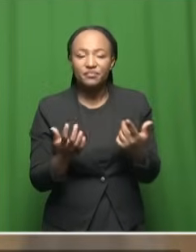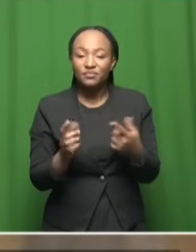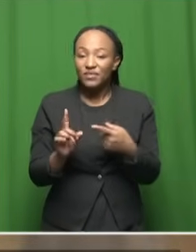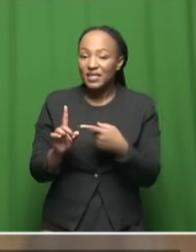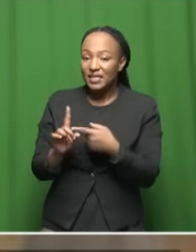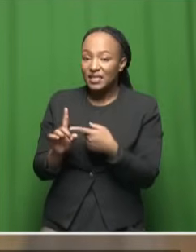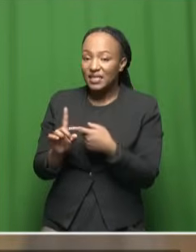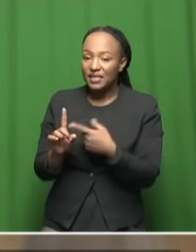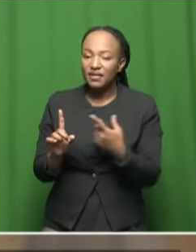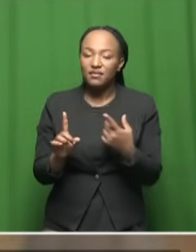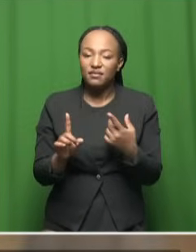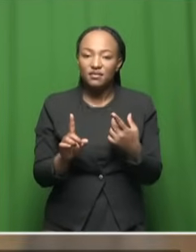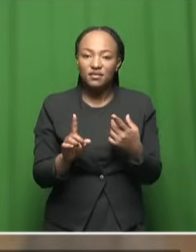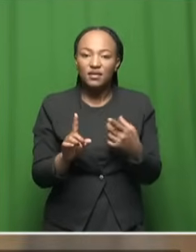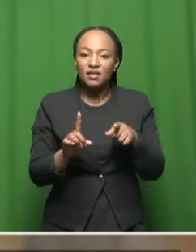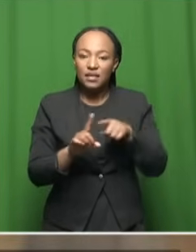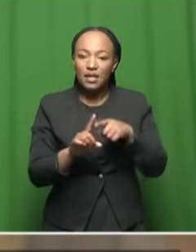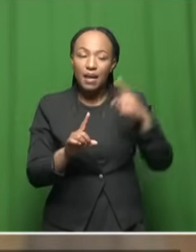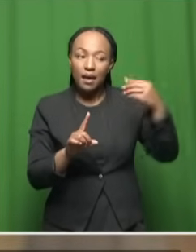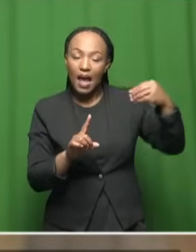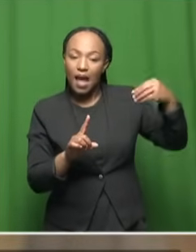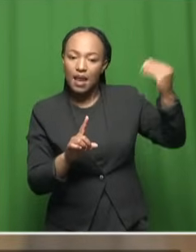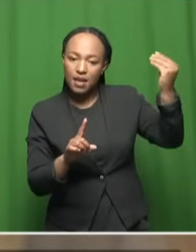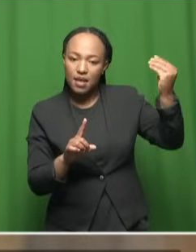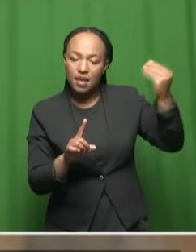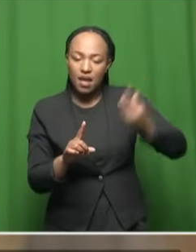He took favor in like the elderly and the youth.